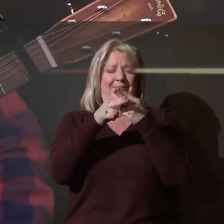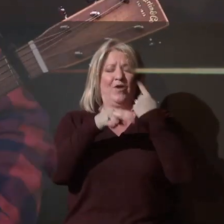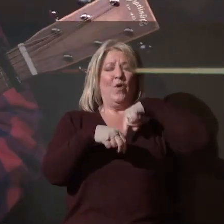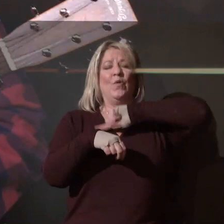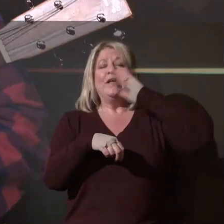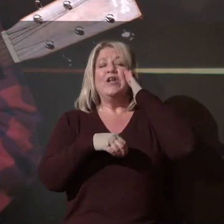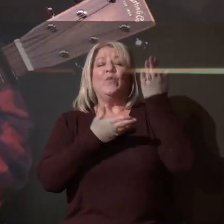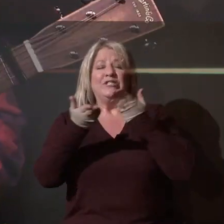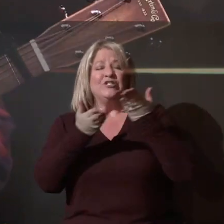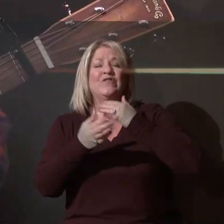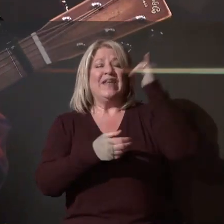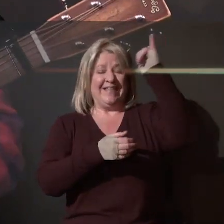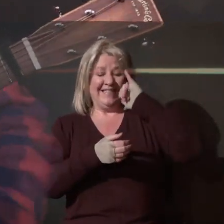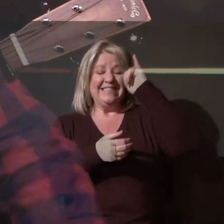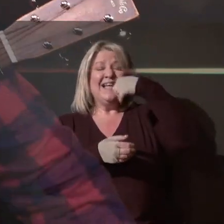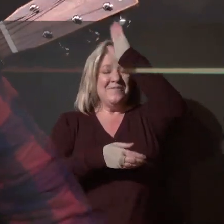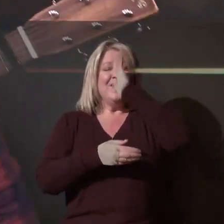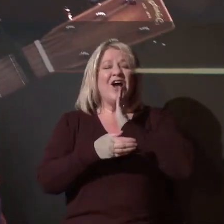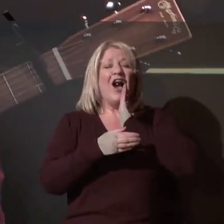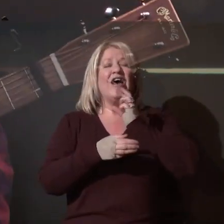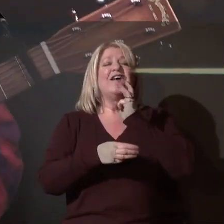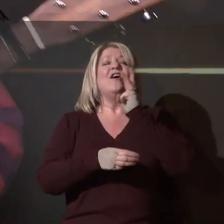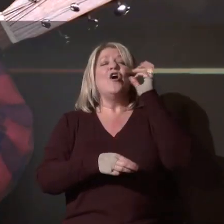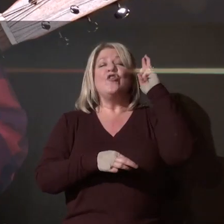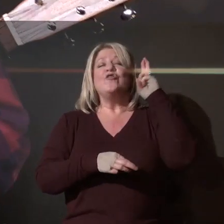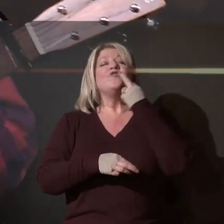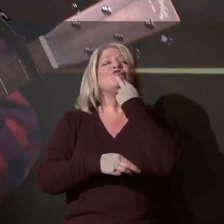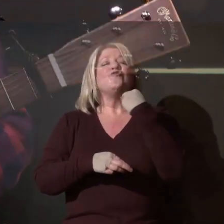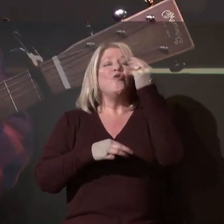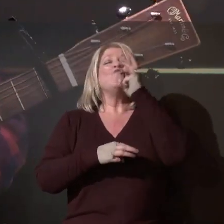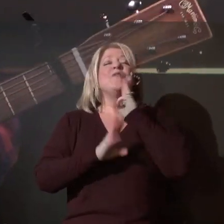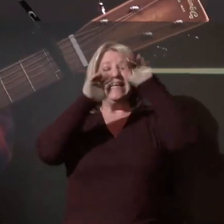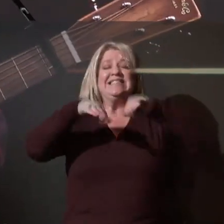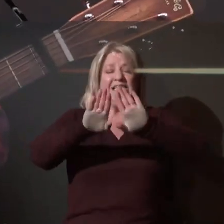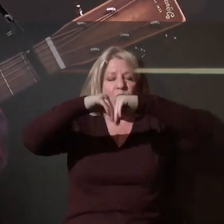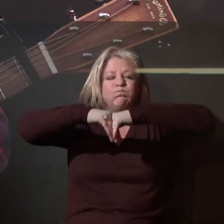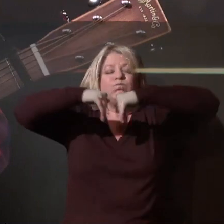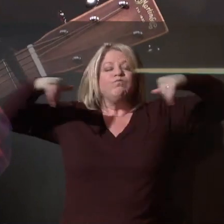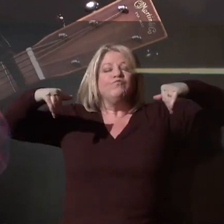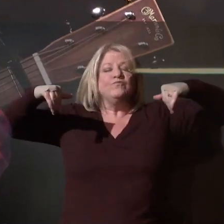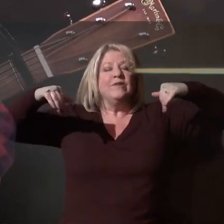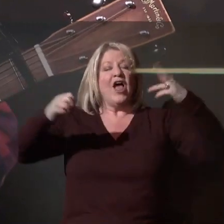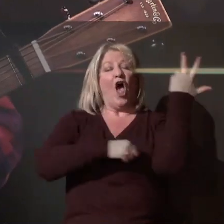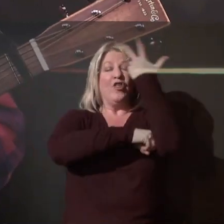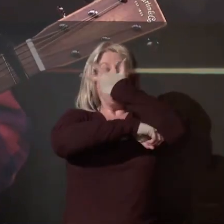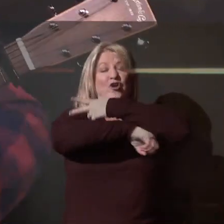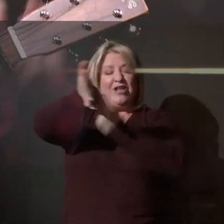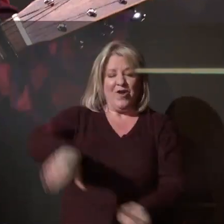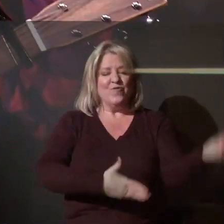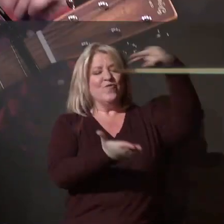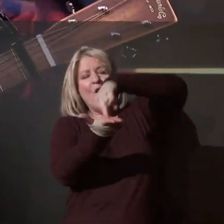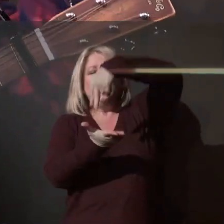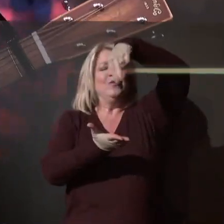We know we serve the same God that parted the Red Sea, the same God that rose up from the grave 3 days later. You're